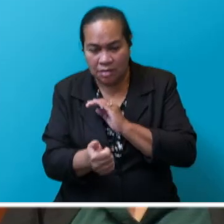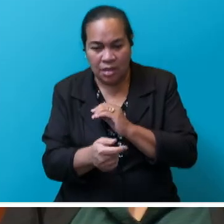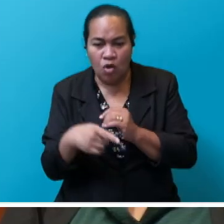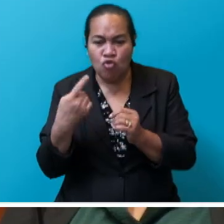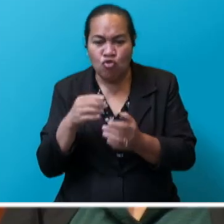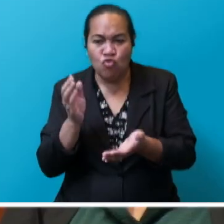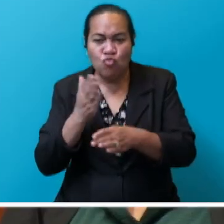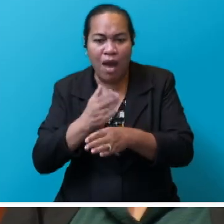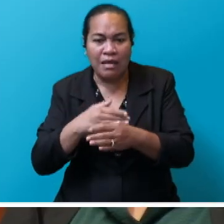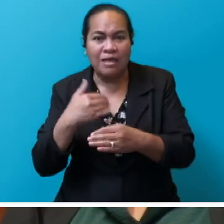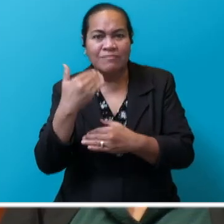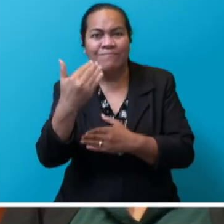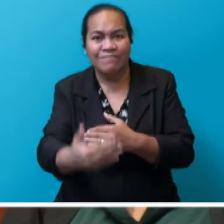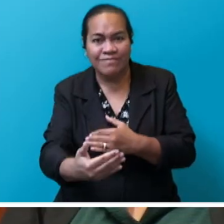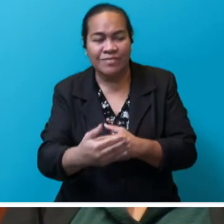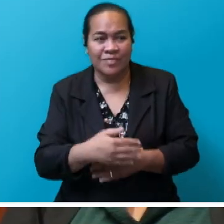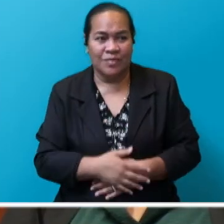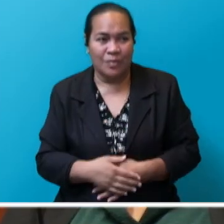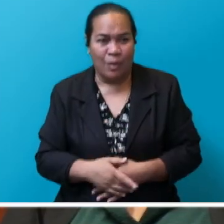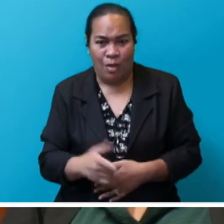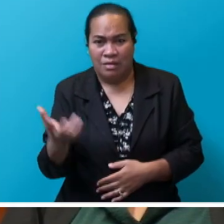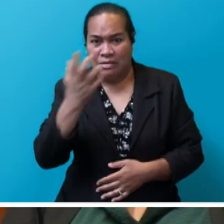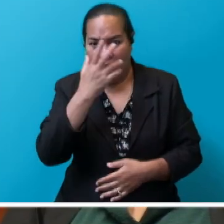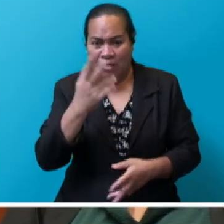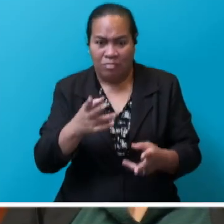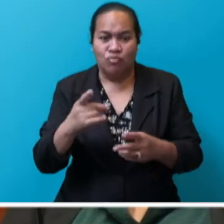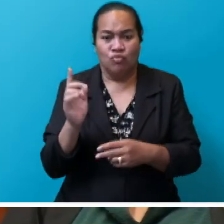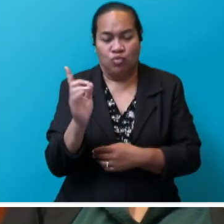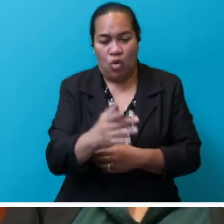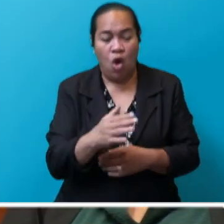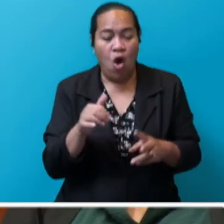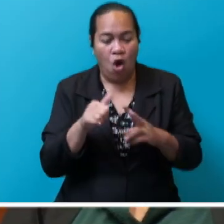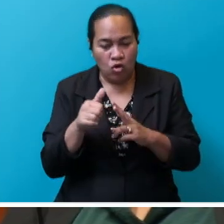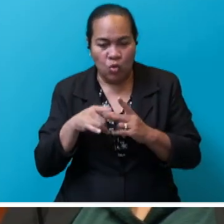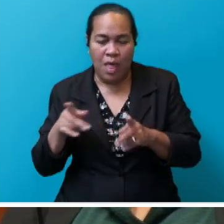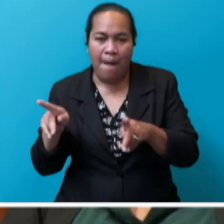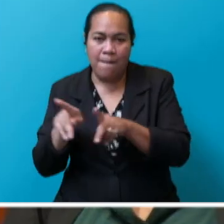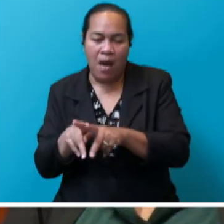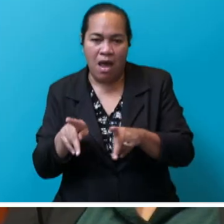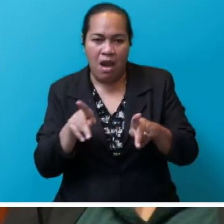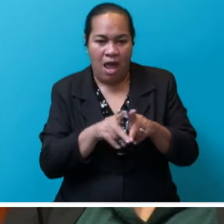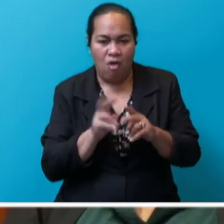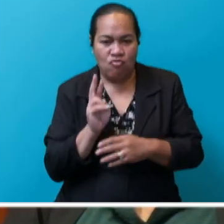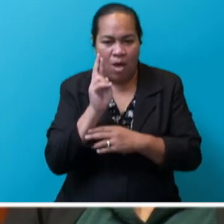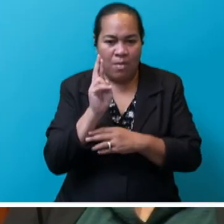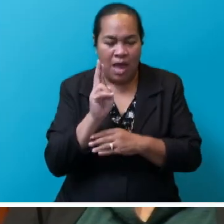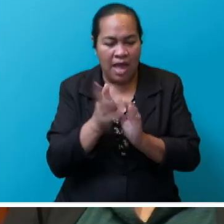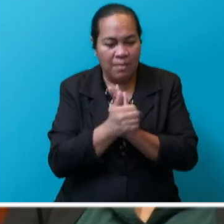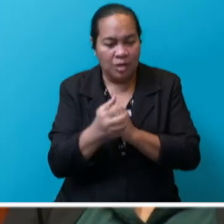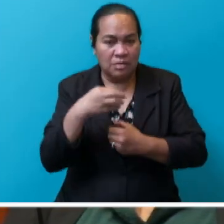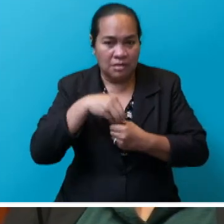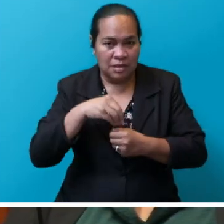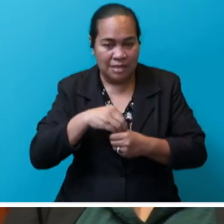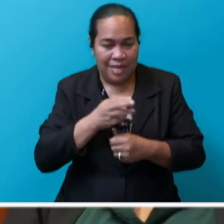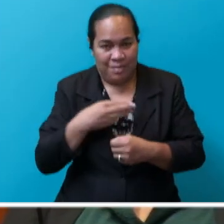line, and together with our partner representatives and experts from within the ministry. It was